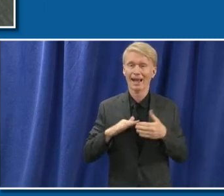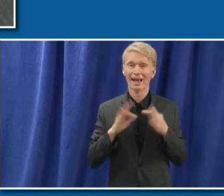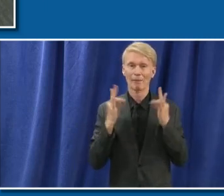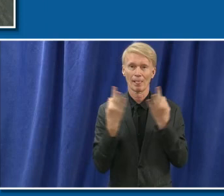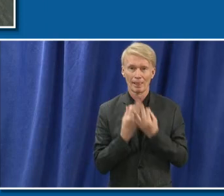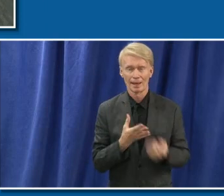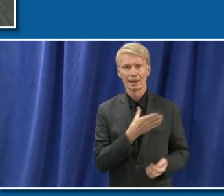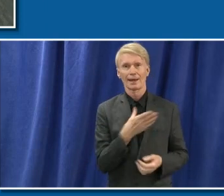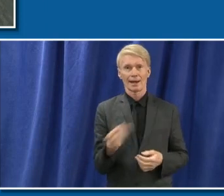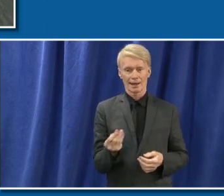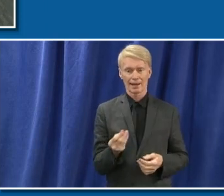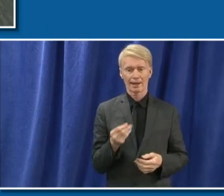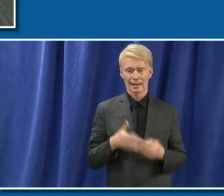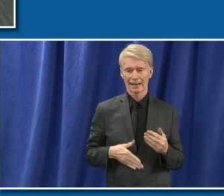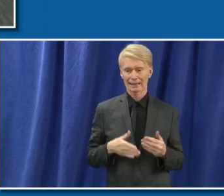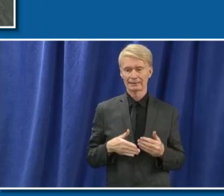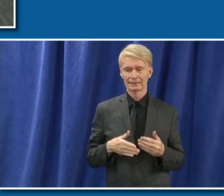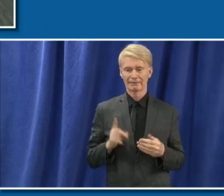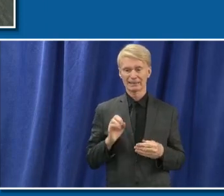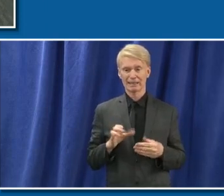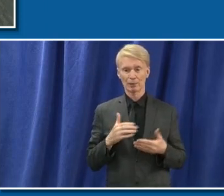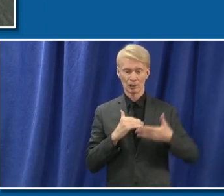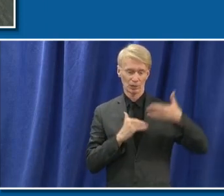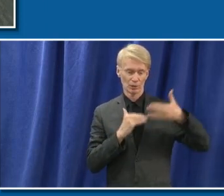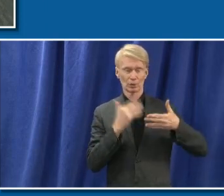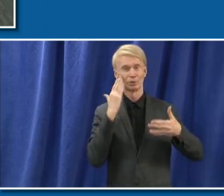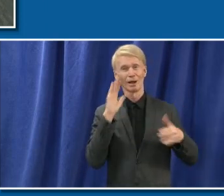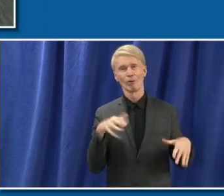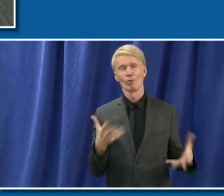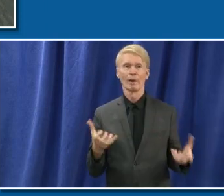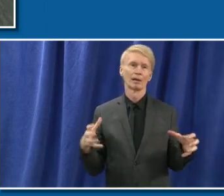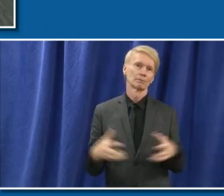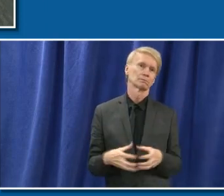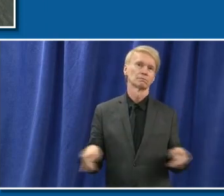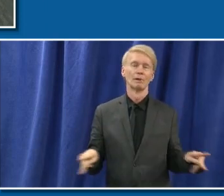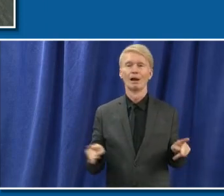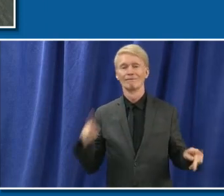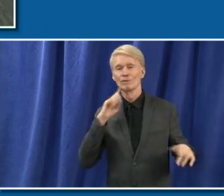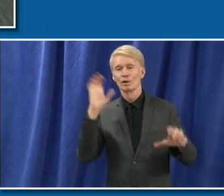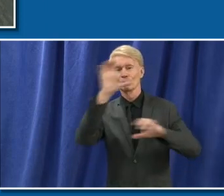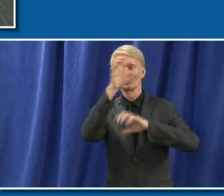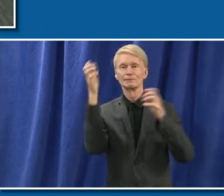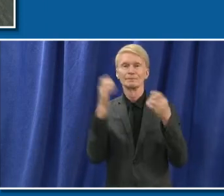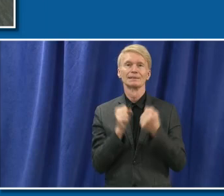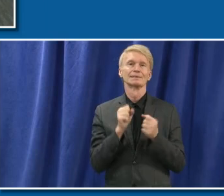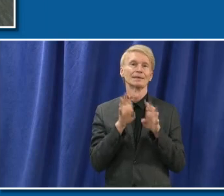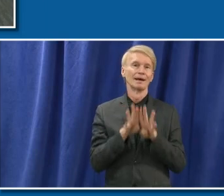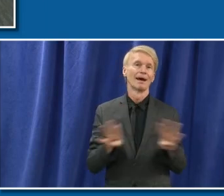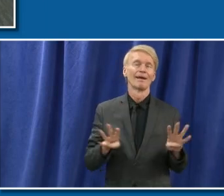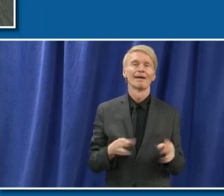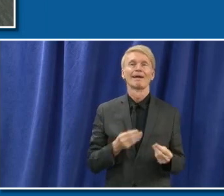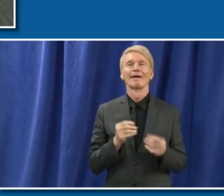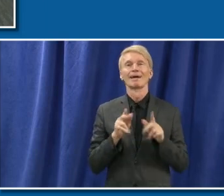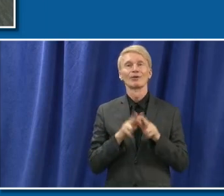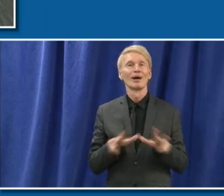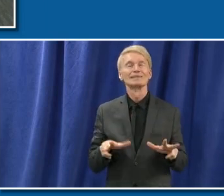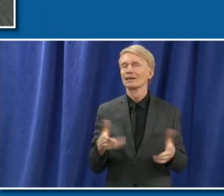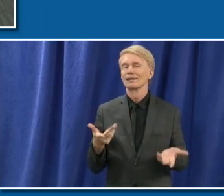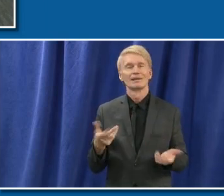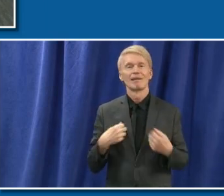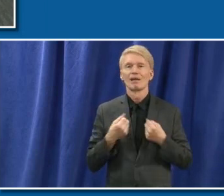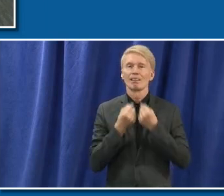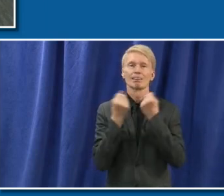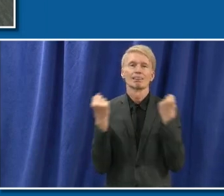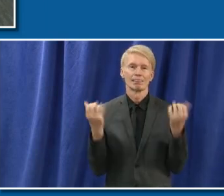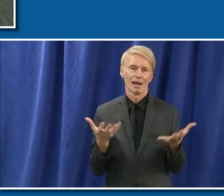in this, end of December time, which is such a normal time for us to gather, it's not the time to be gathering. There is still a lot of